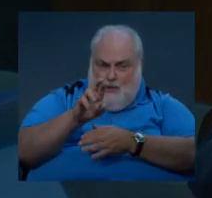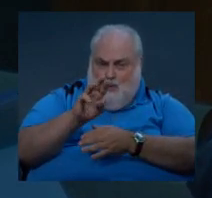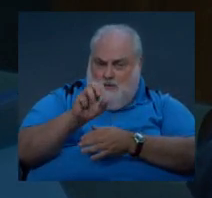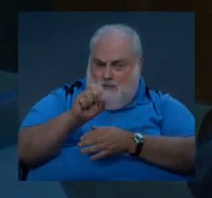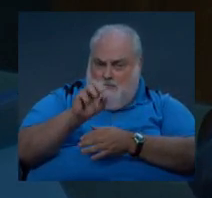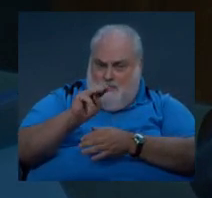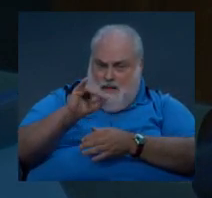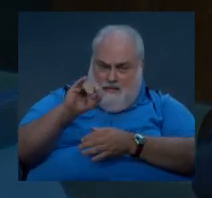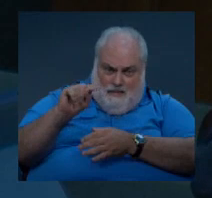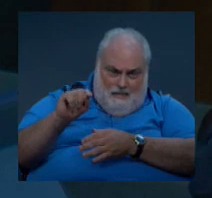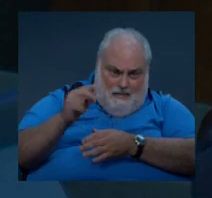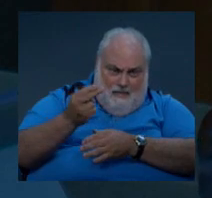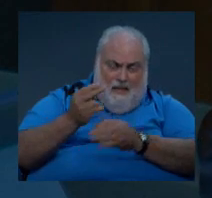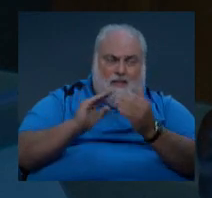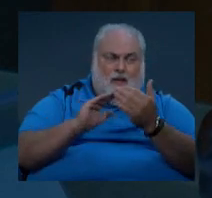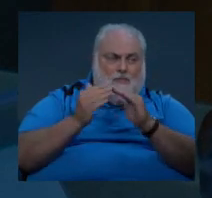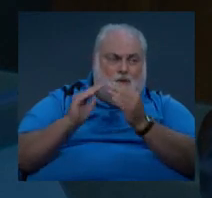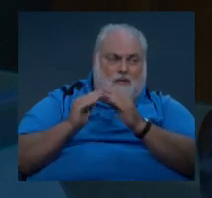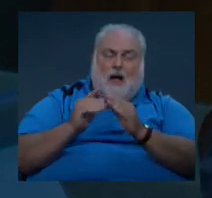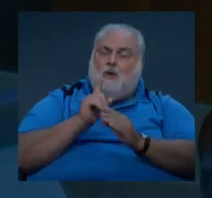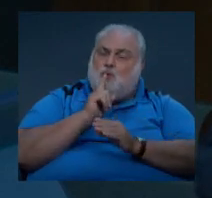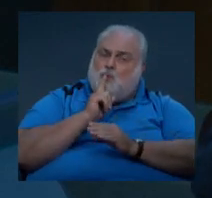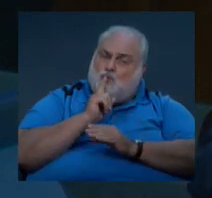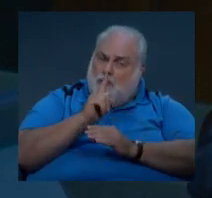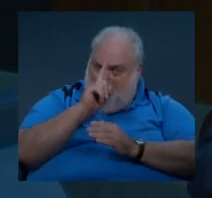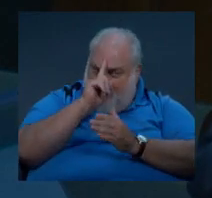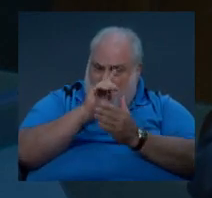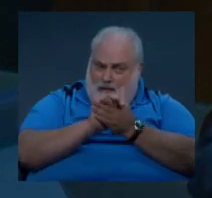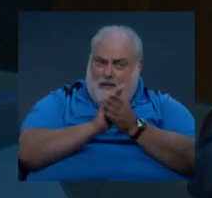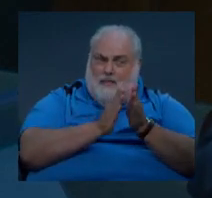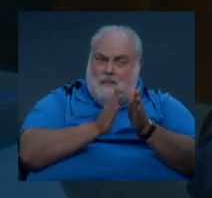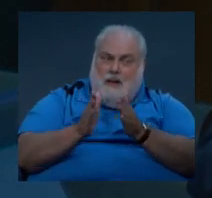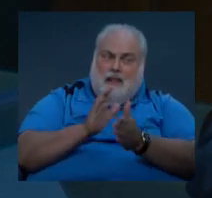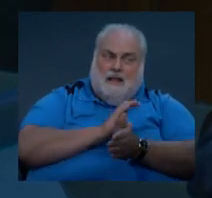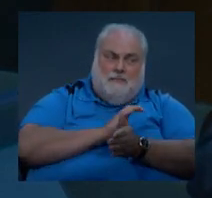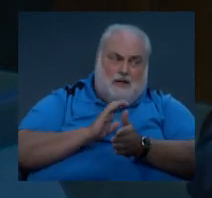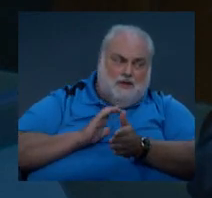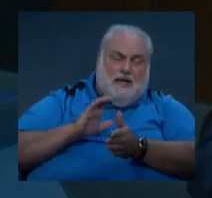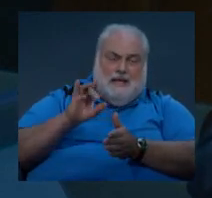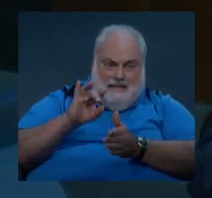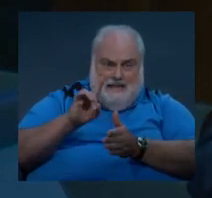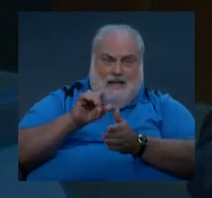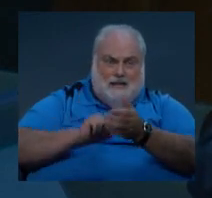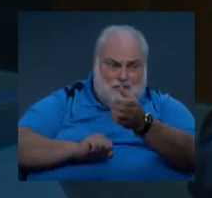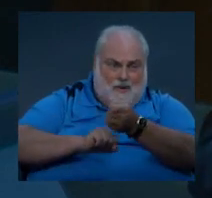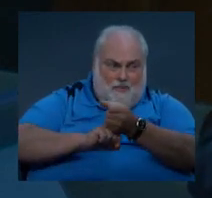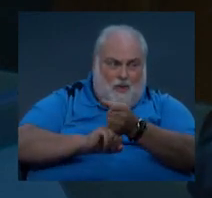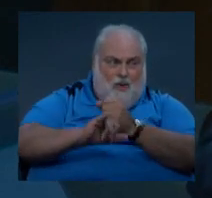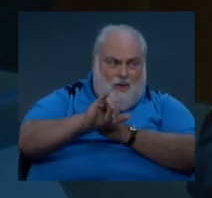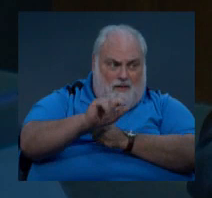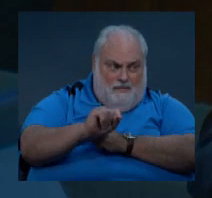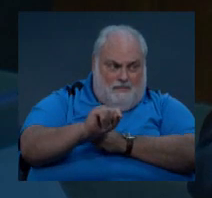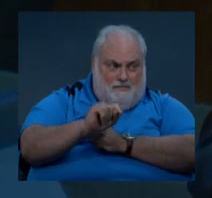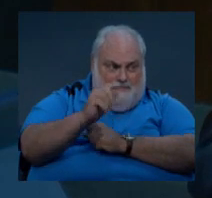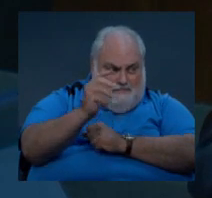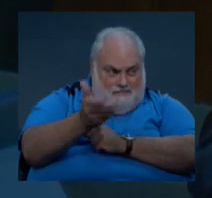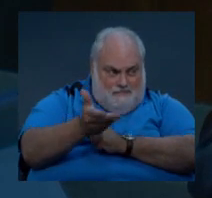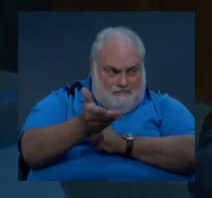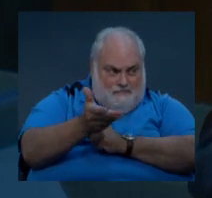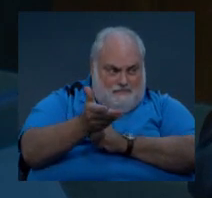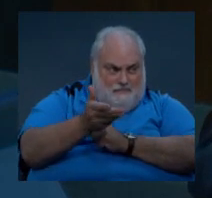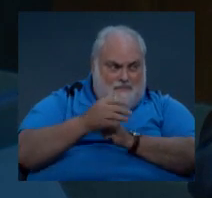Smith and the community. So I just really think that, and the Planning Commission did support it.